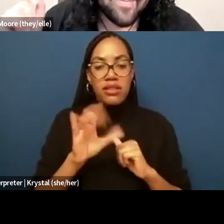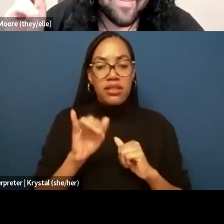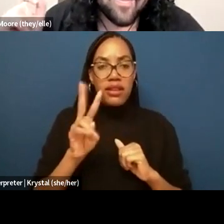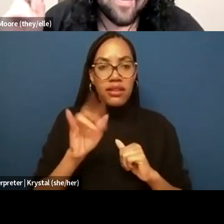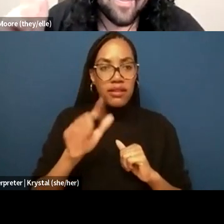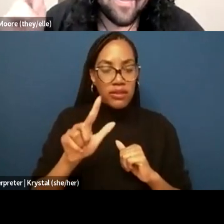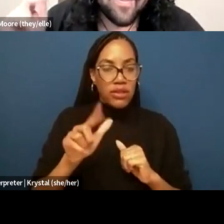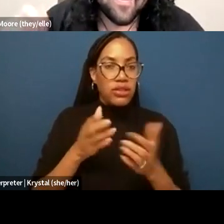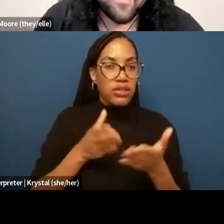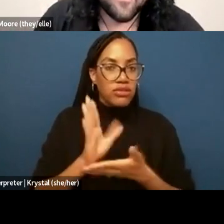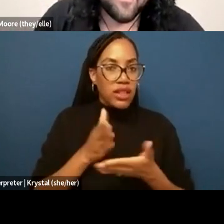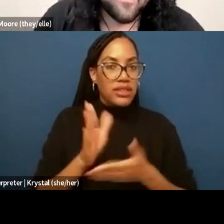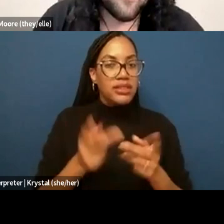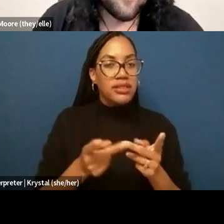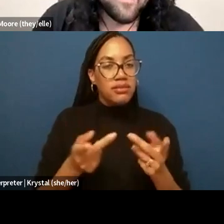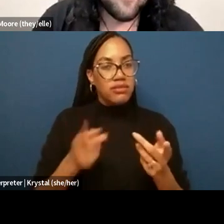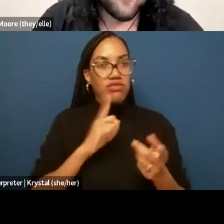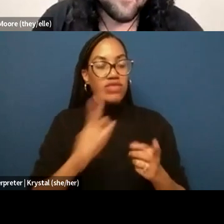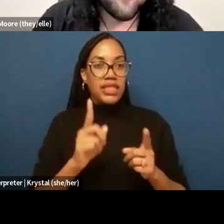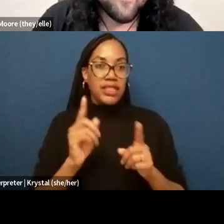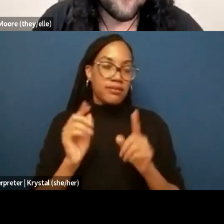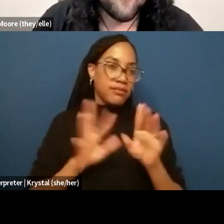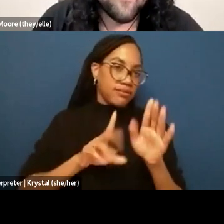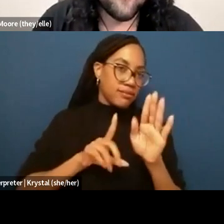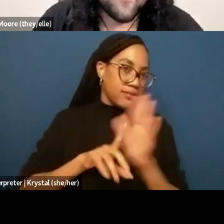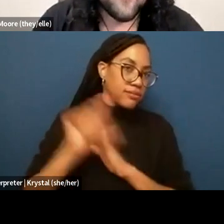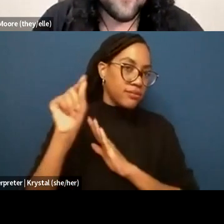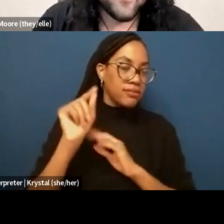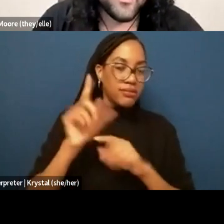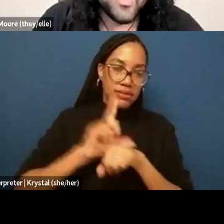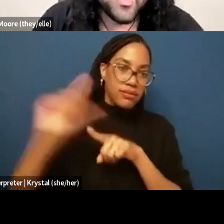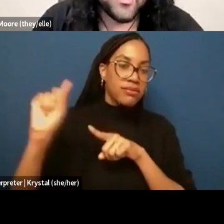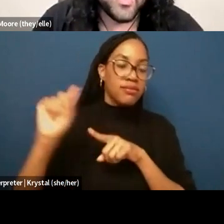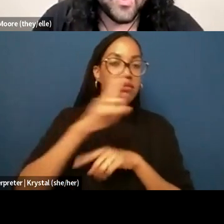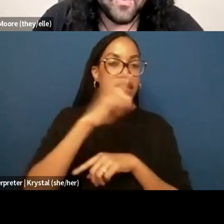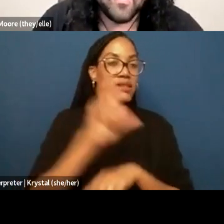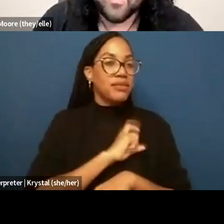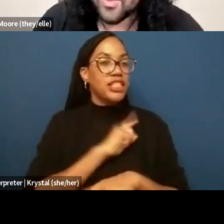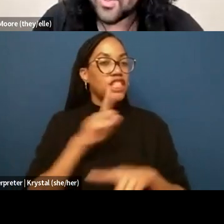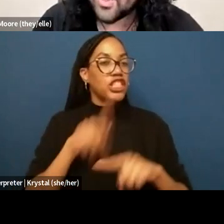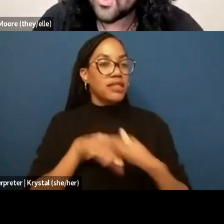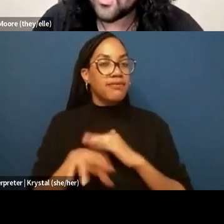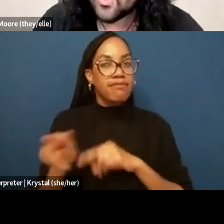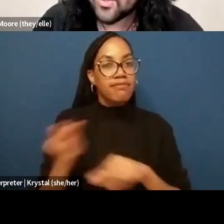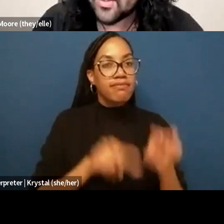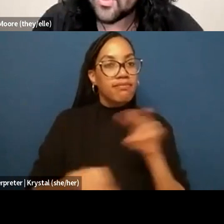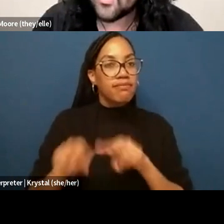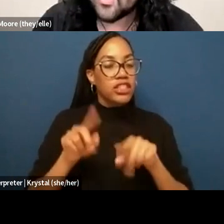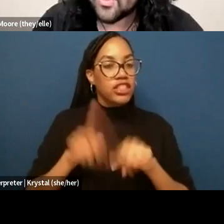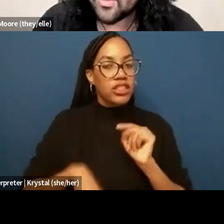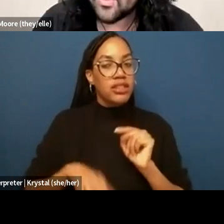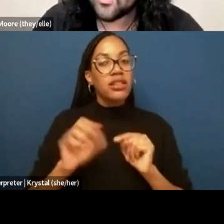police surveillance. And we're losing those spaces. And I'm just really interested about how can we get